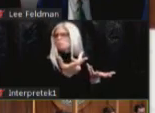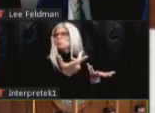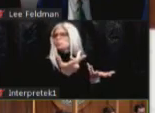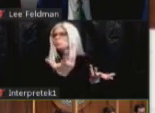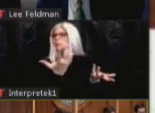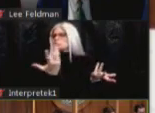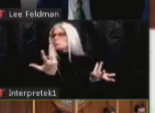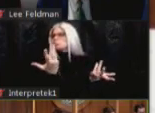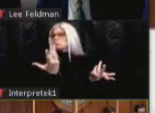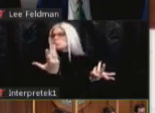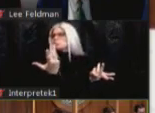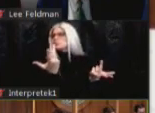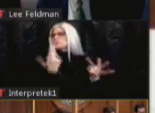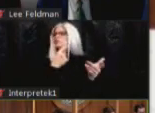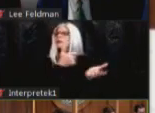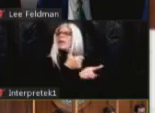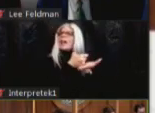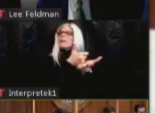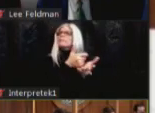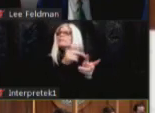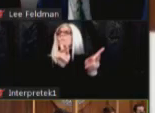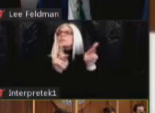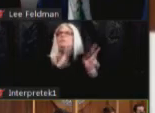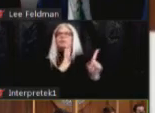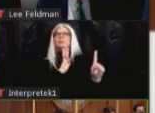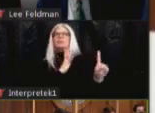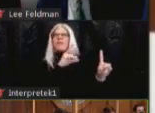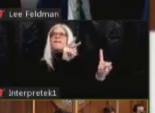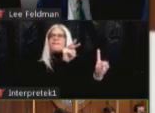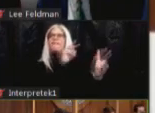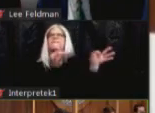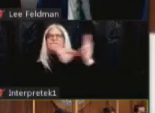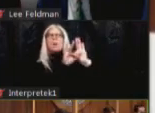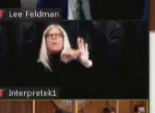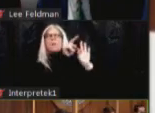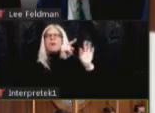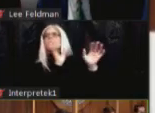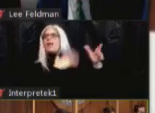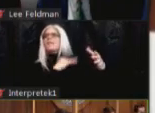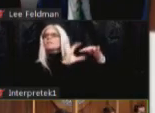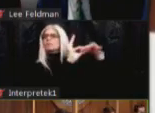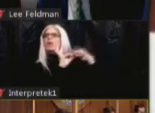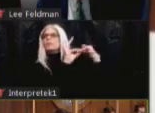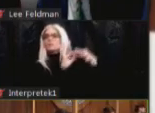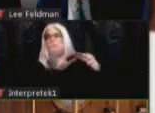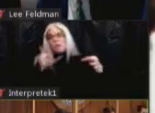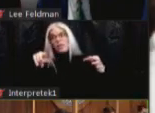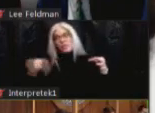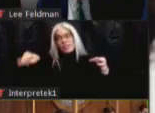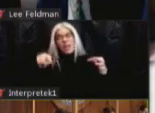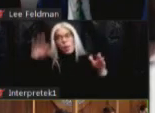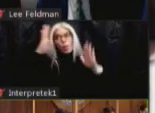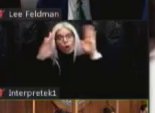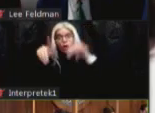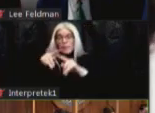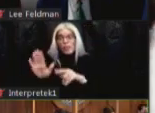as many businesses to cooperate and understand the importance. I know that they're worried about their employees.